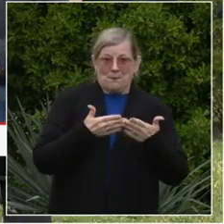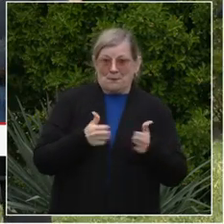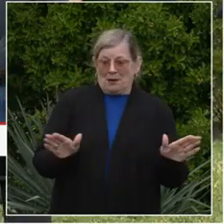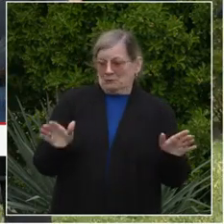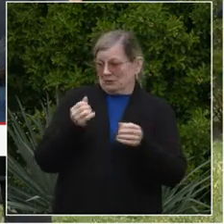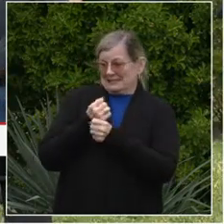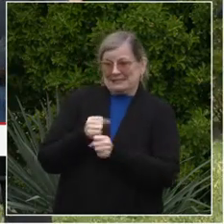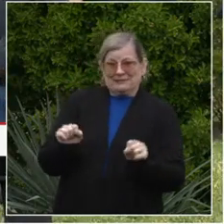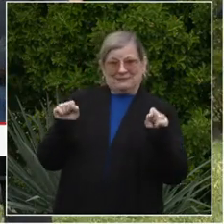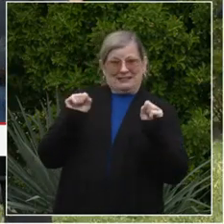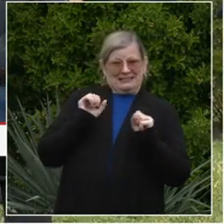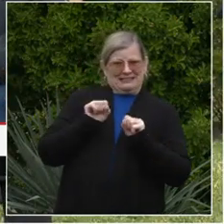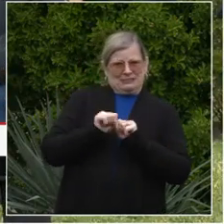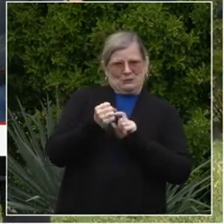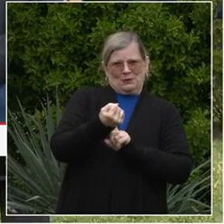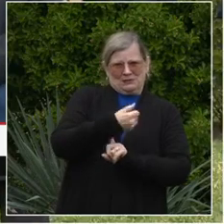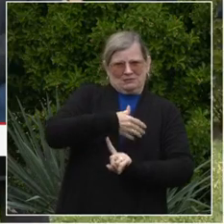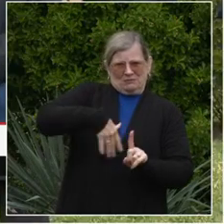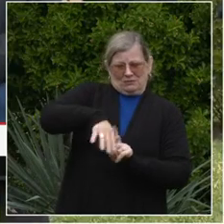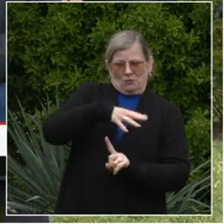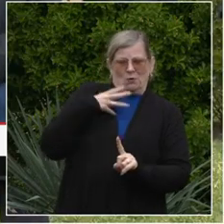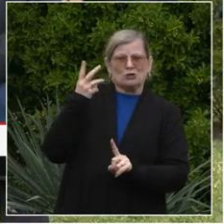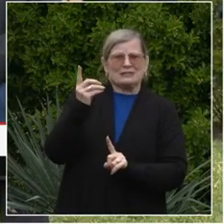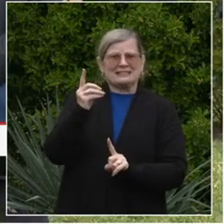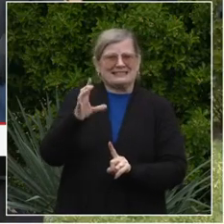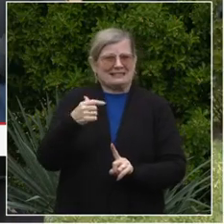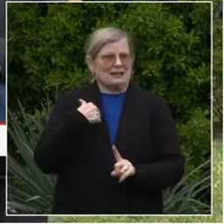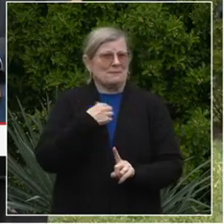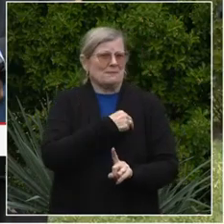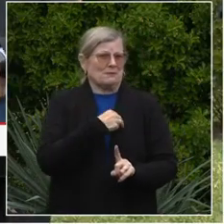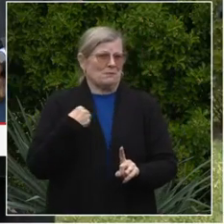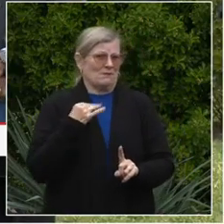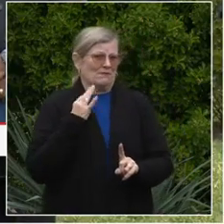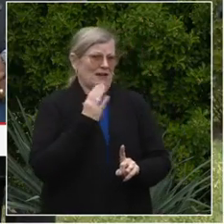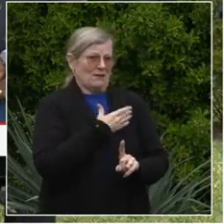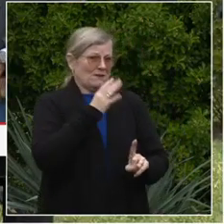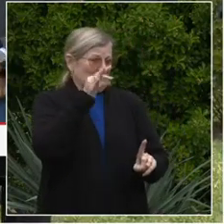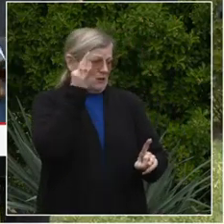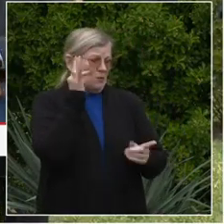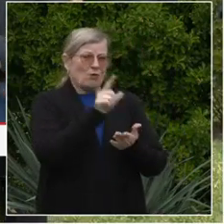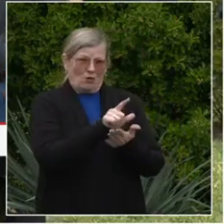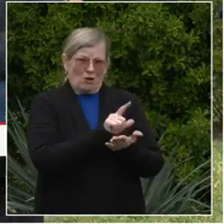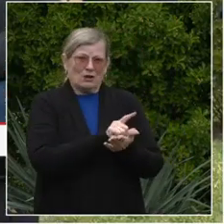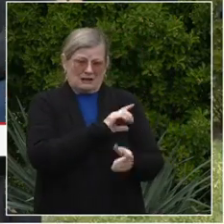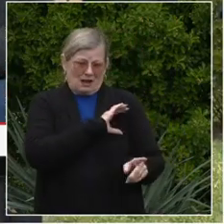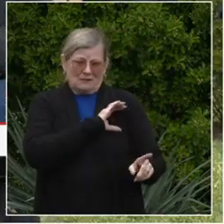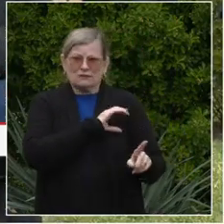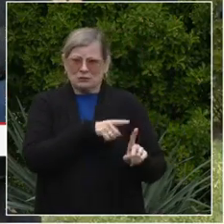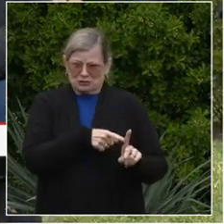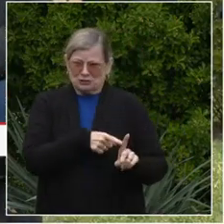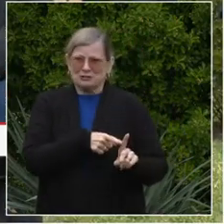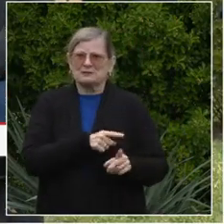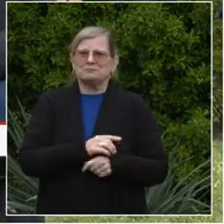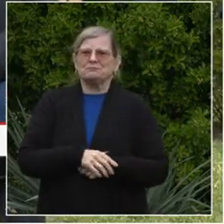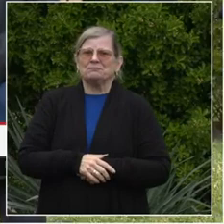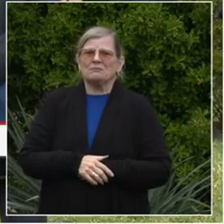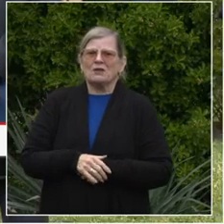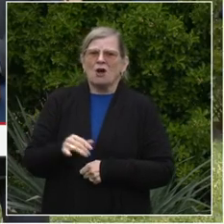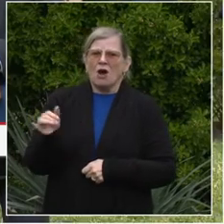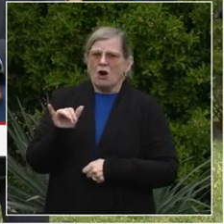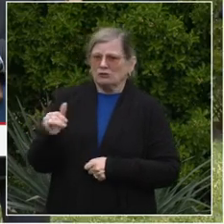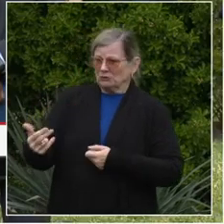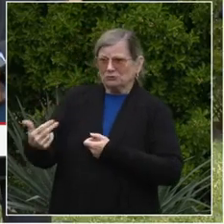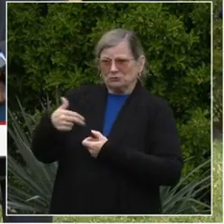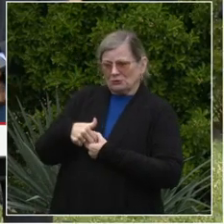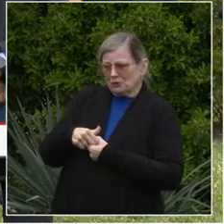ours locally, Washington, D.C., and members of our federal law enforcement team. We're also joined by